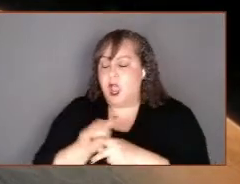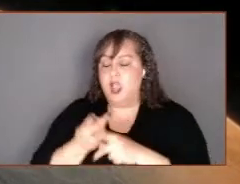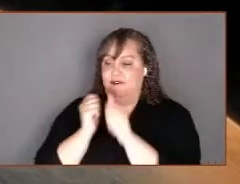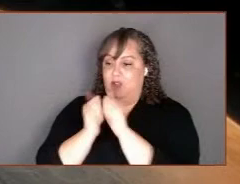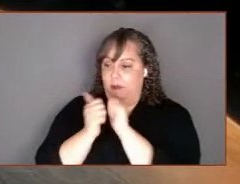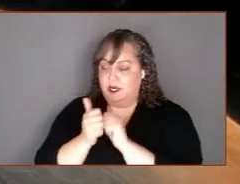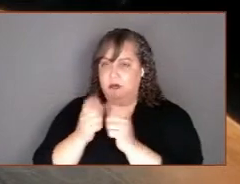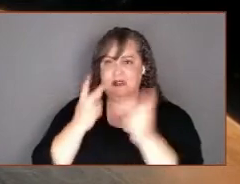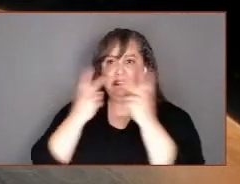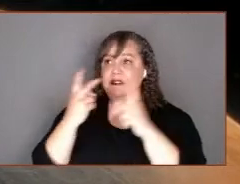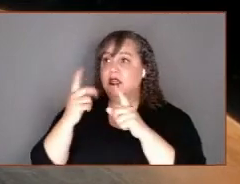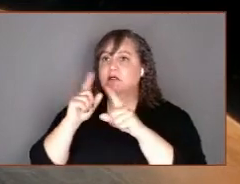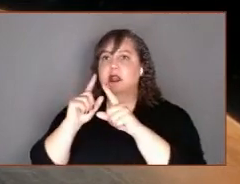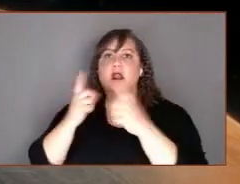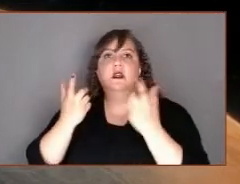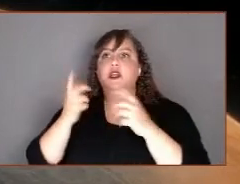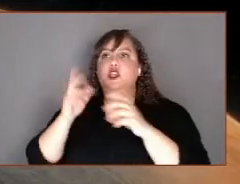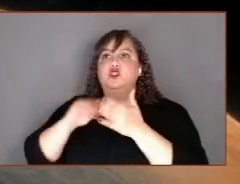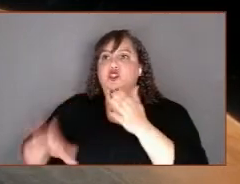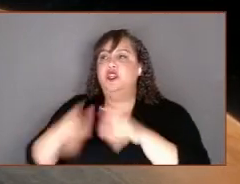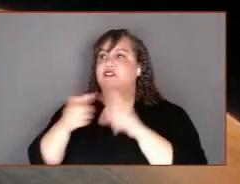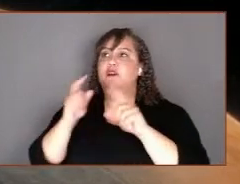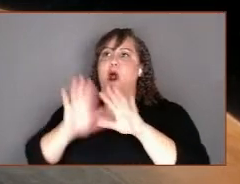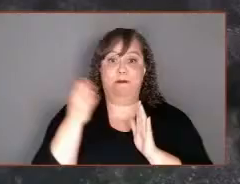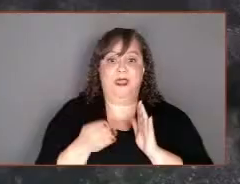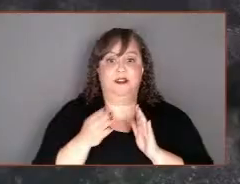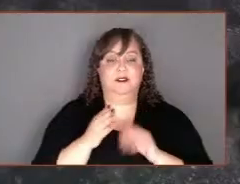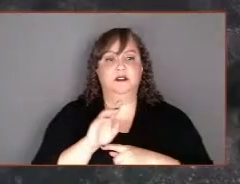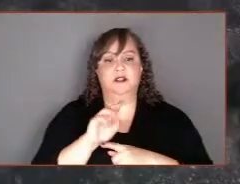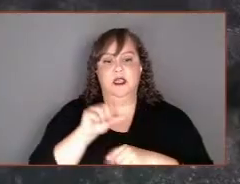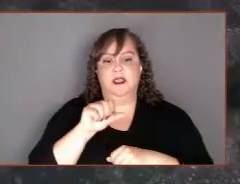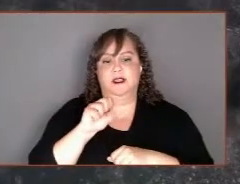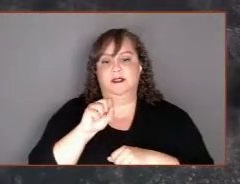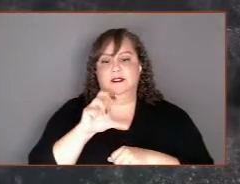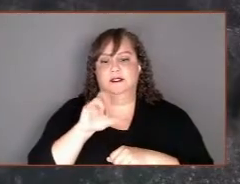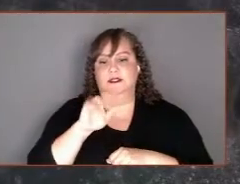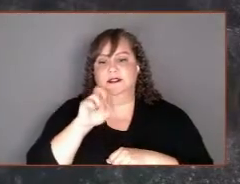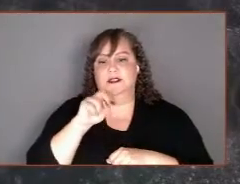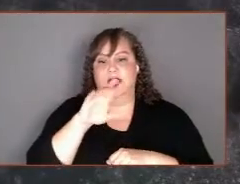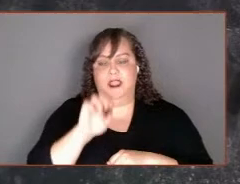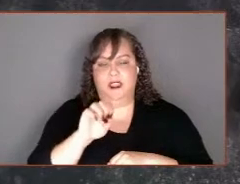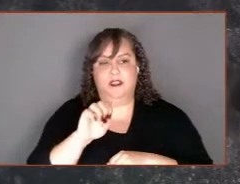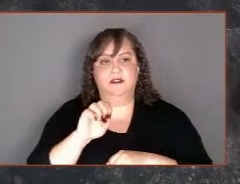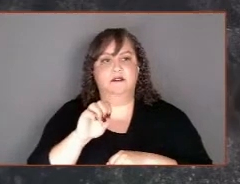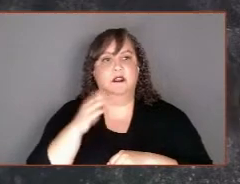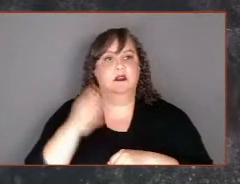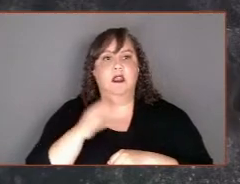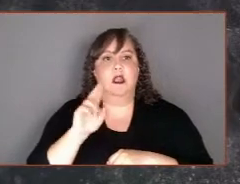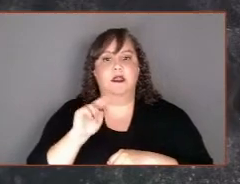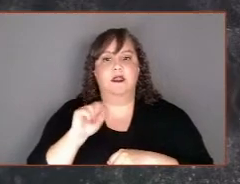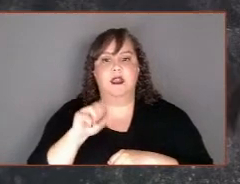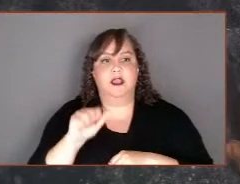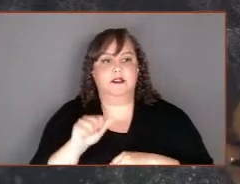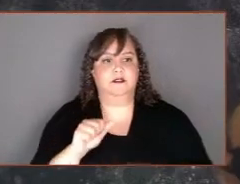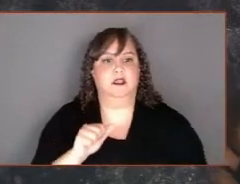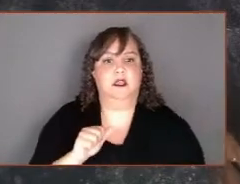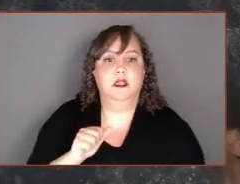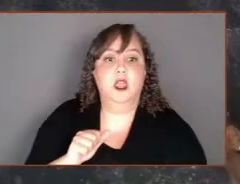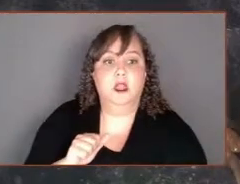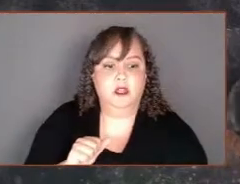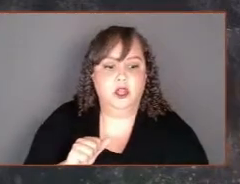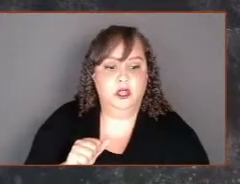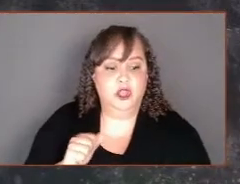universities, especially my alma mater, Cal Poly. Go Mustangs, learn by doing. For the bad news? I think you do. I just got comfortable over here. Unfortunately,